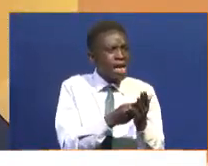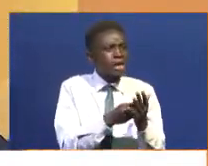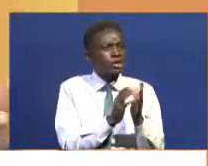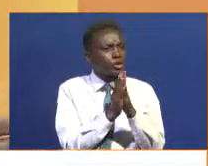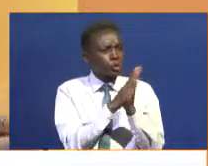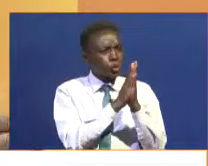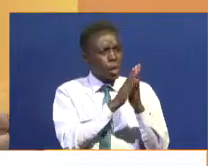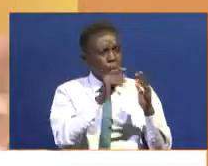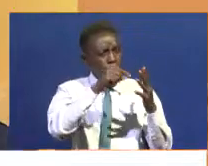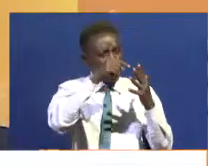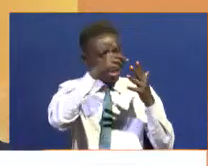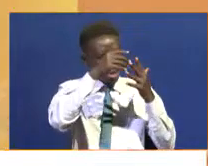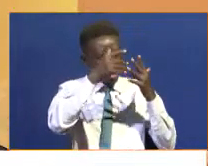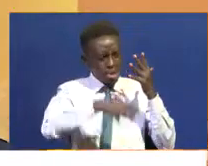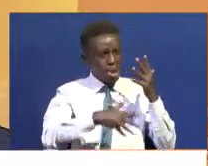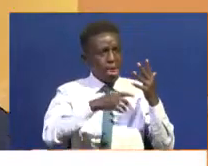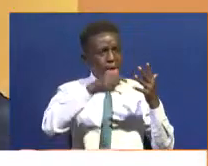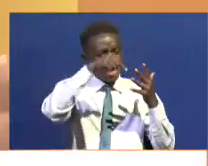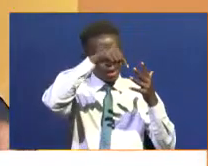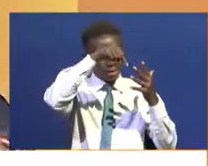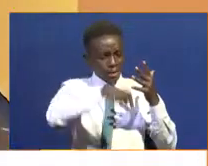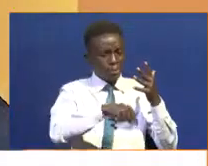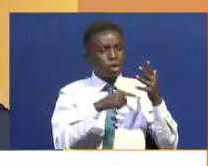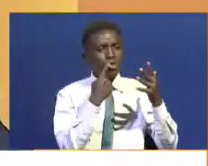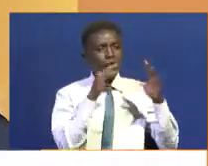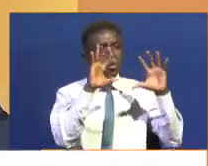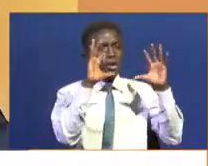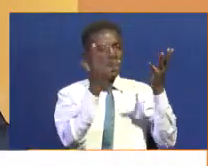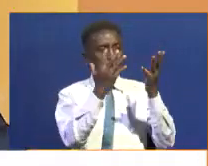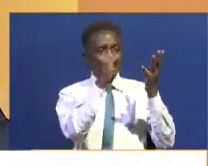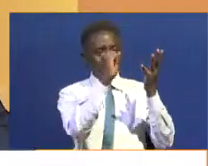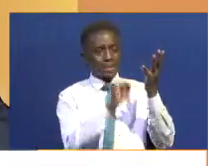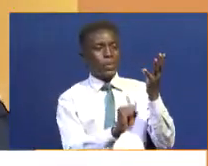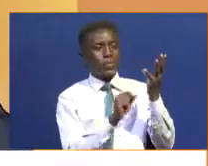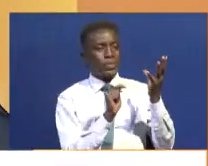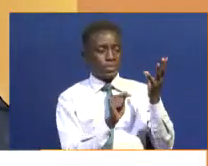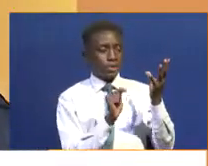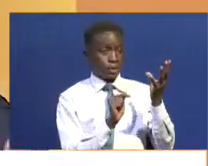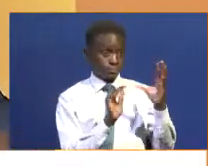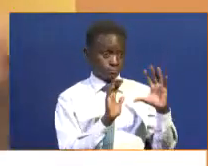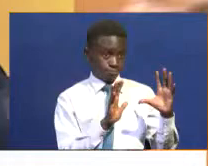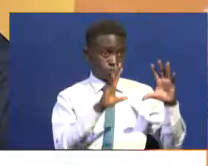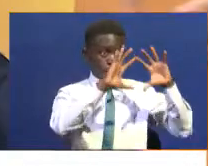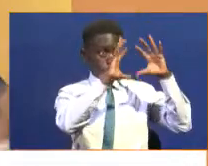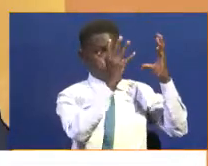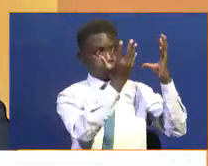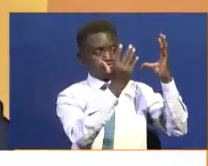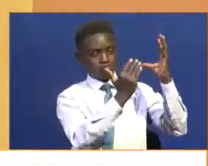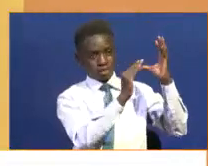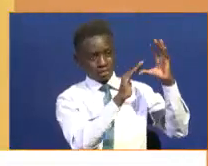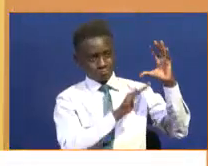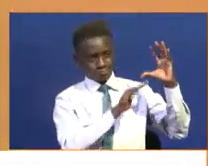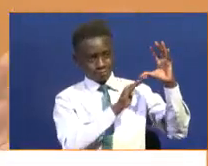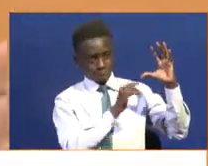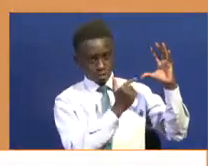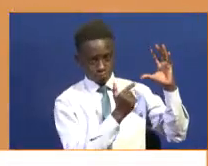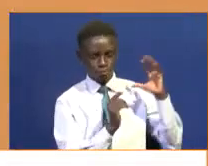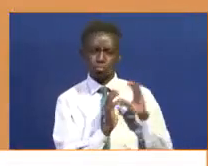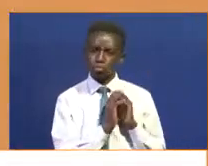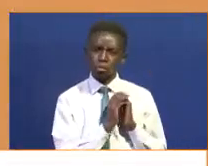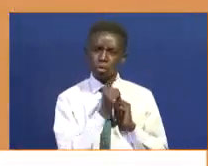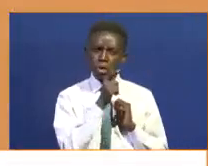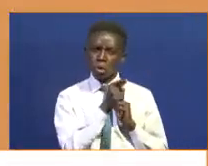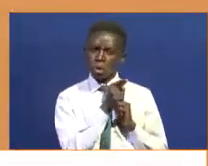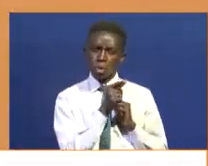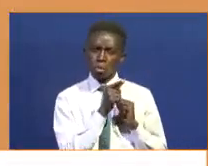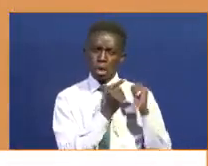which unfortunately is the most affected by the vagaries of climate. What do you expect to hear from the